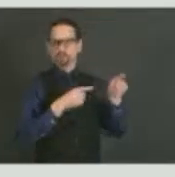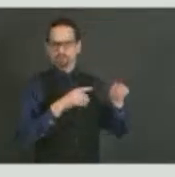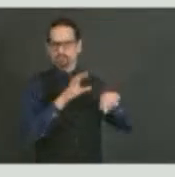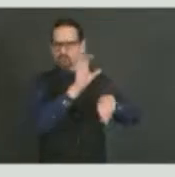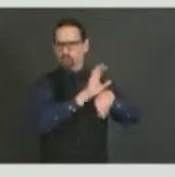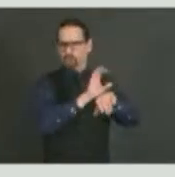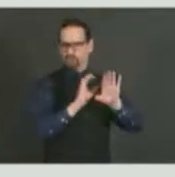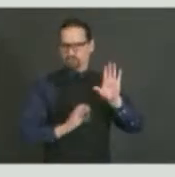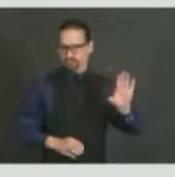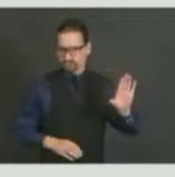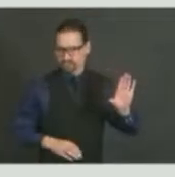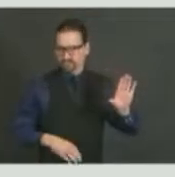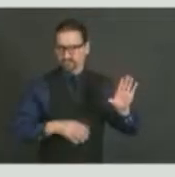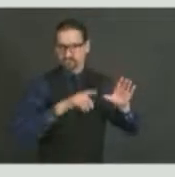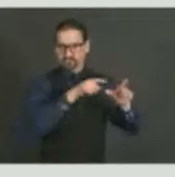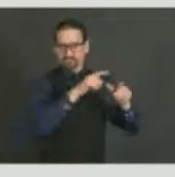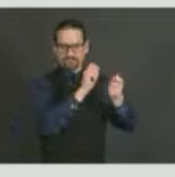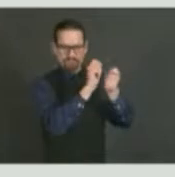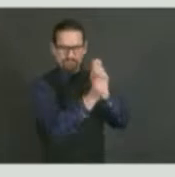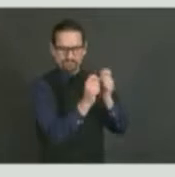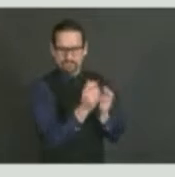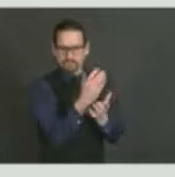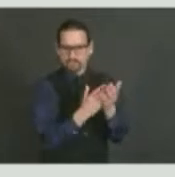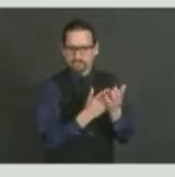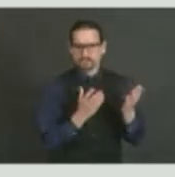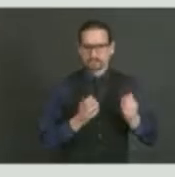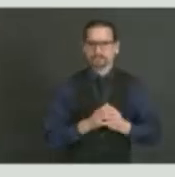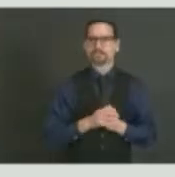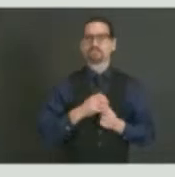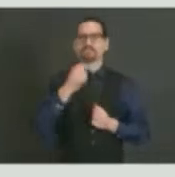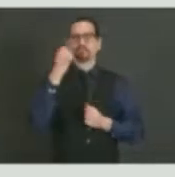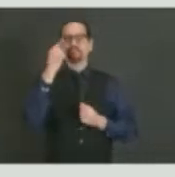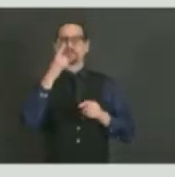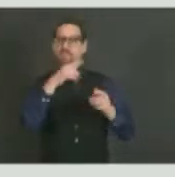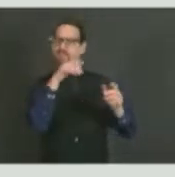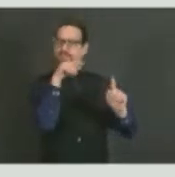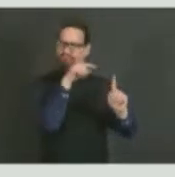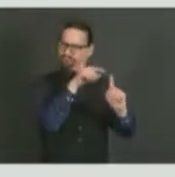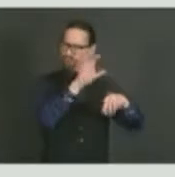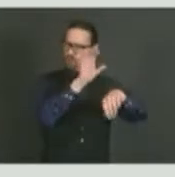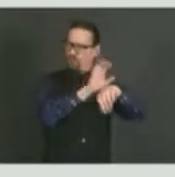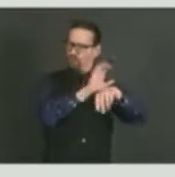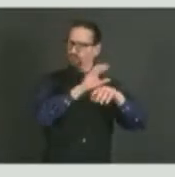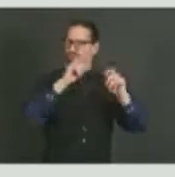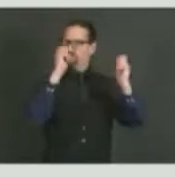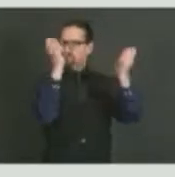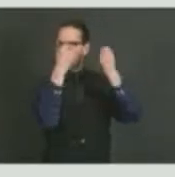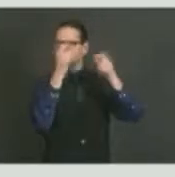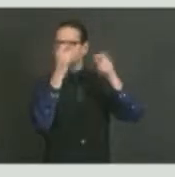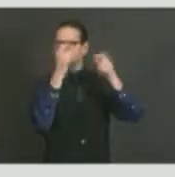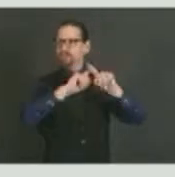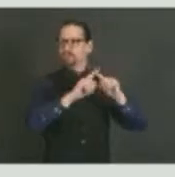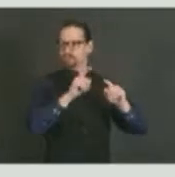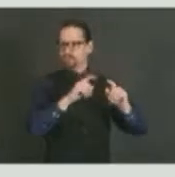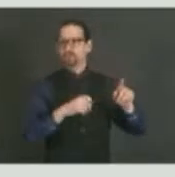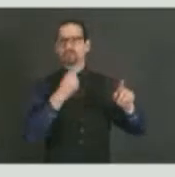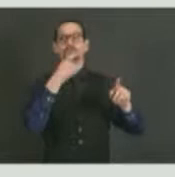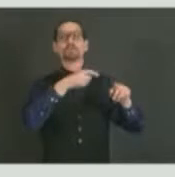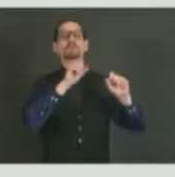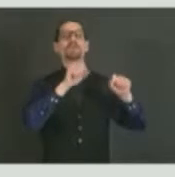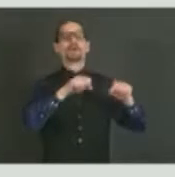For venues of assembly, including houses of worship, we are going to open up from 25% capacity